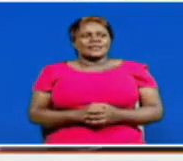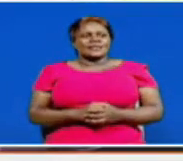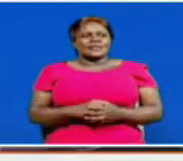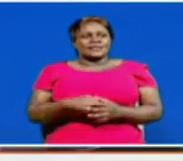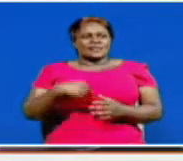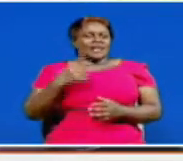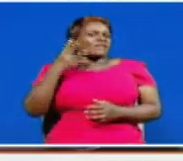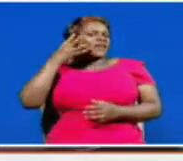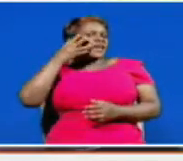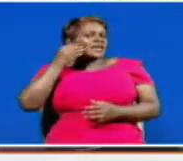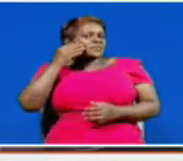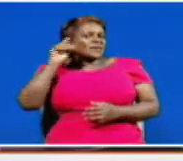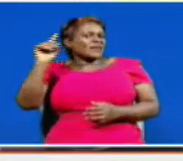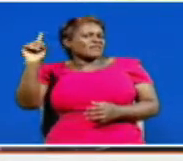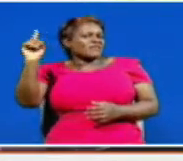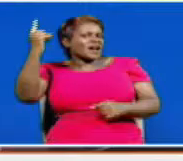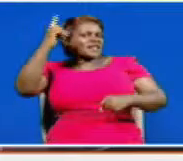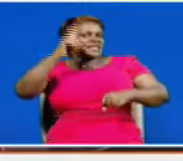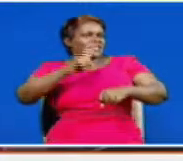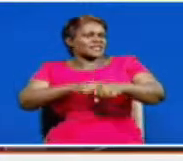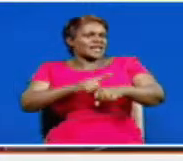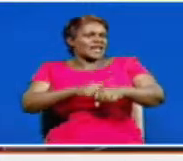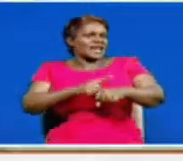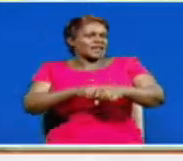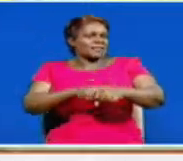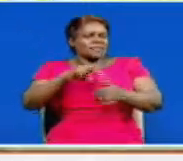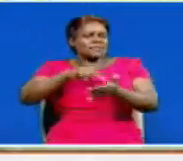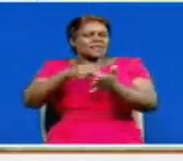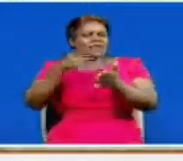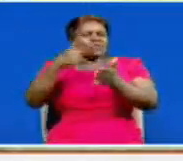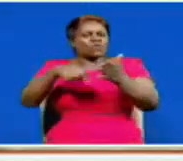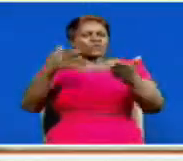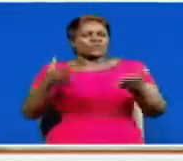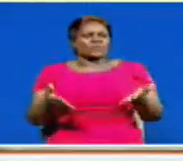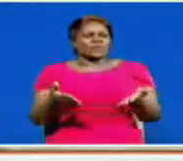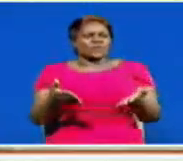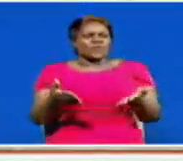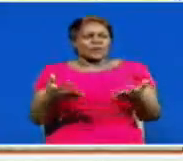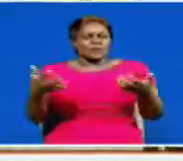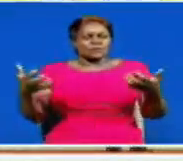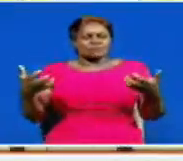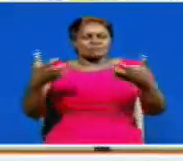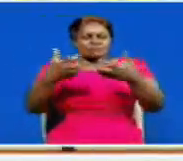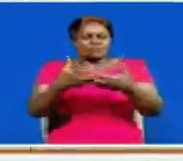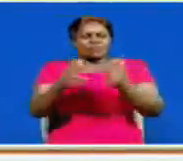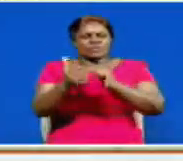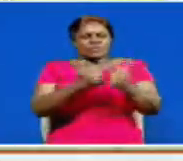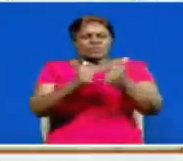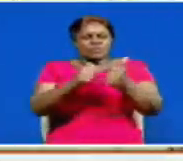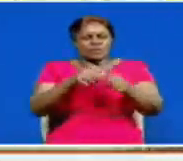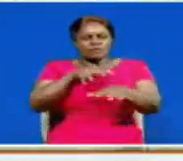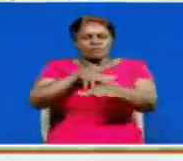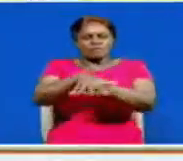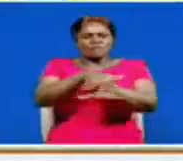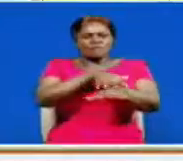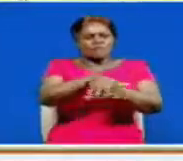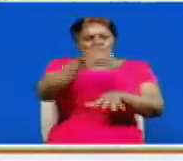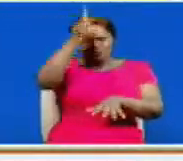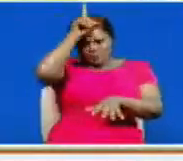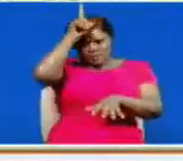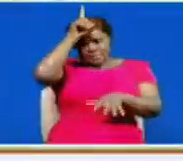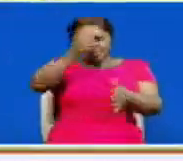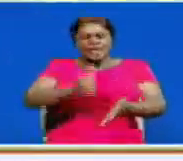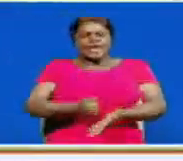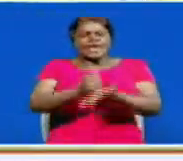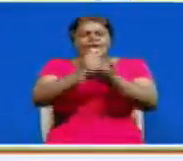We have experienced for the first time what we call devolution in sports. Bringing sports to the grassroots. And this has been enabled